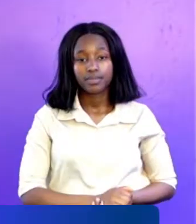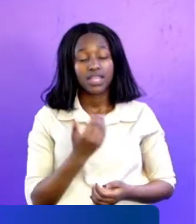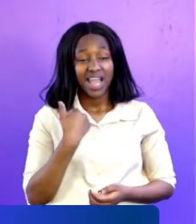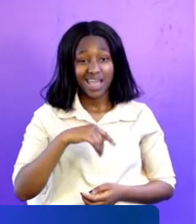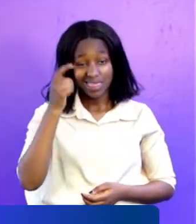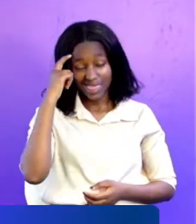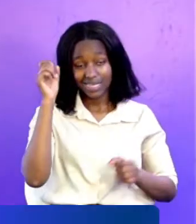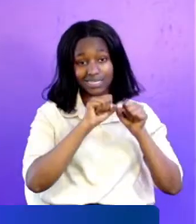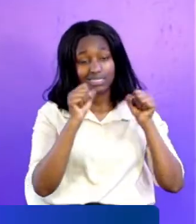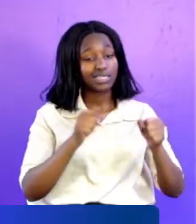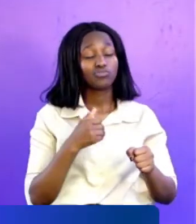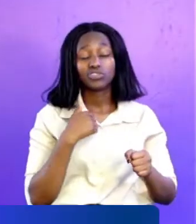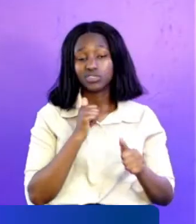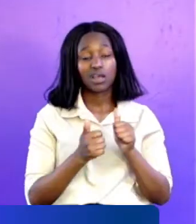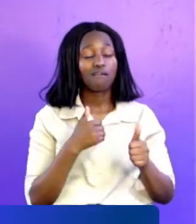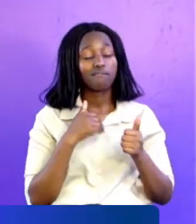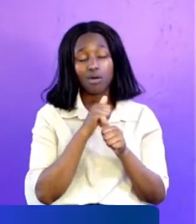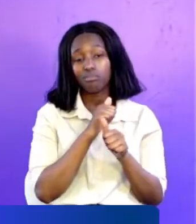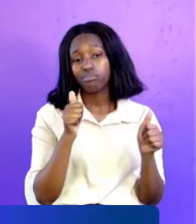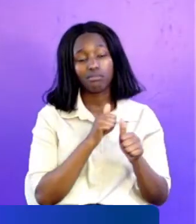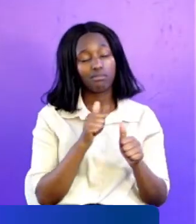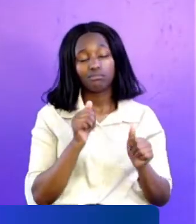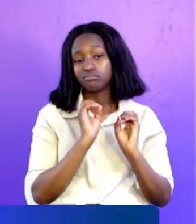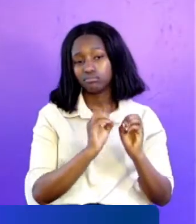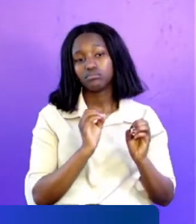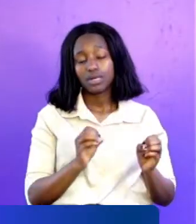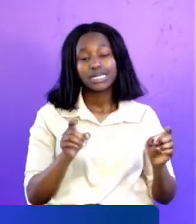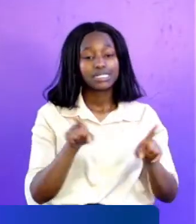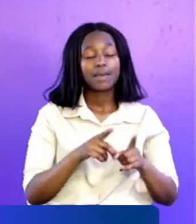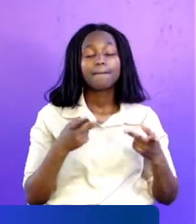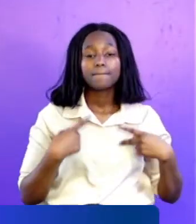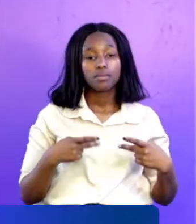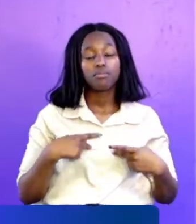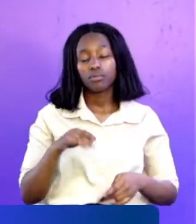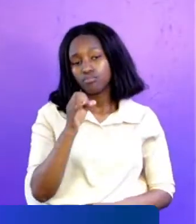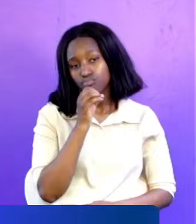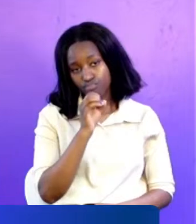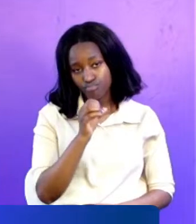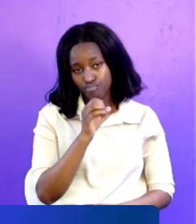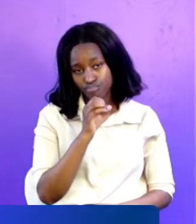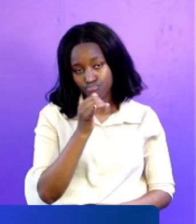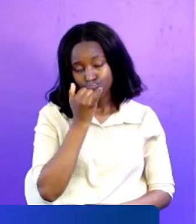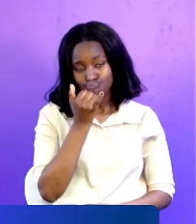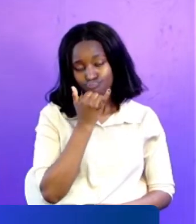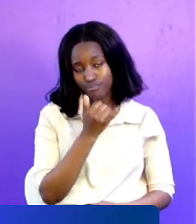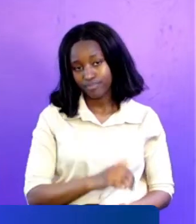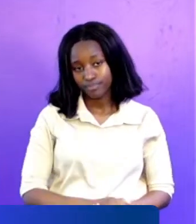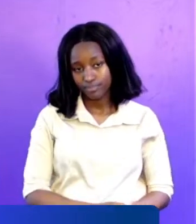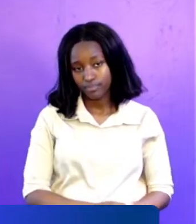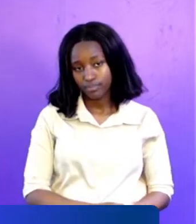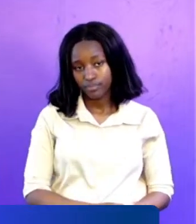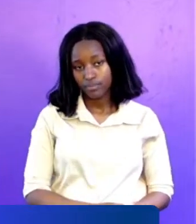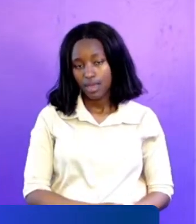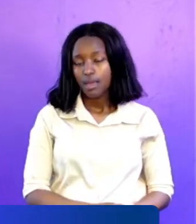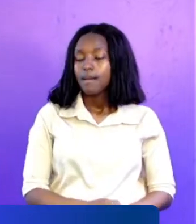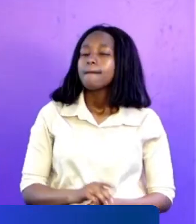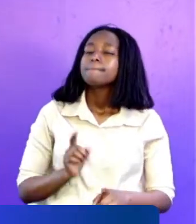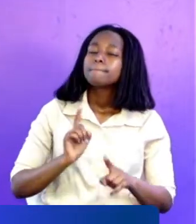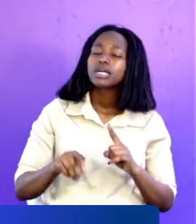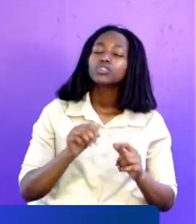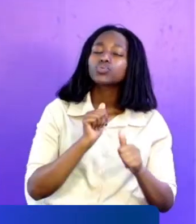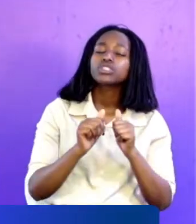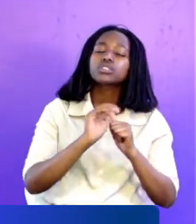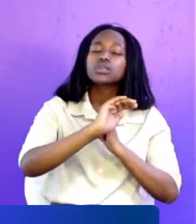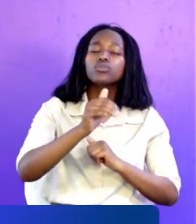structure, but also both the people. Now, tell me which county has got it right, if it is